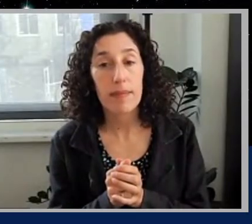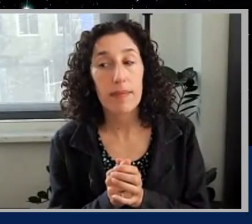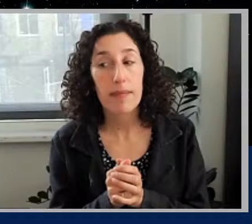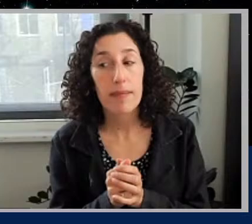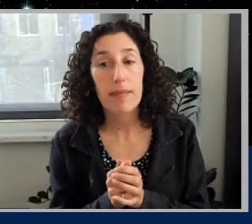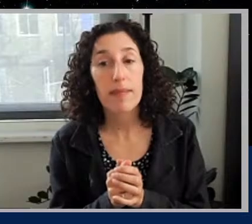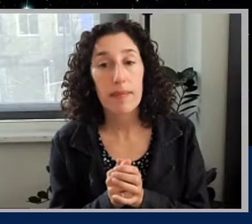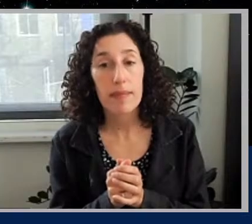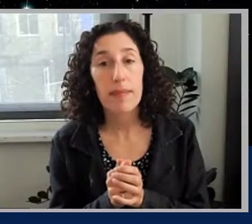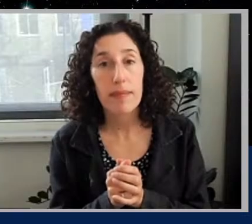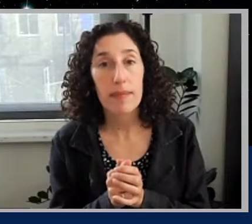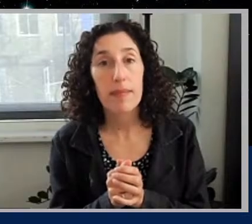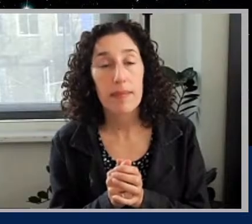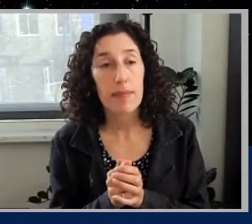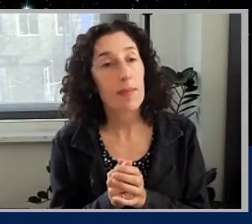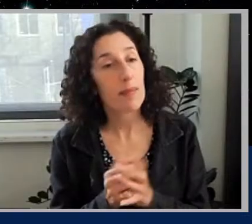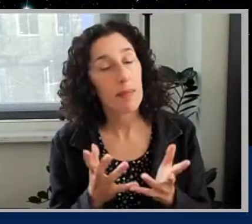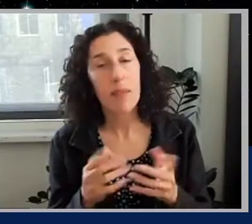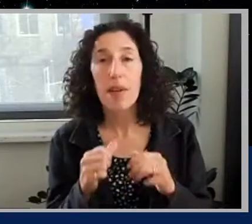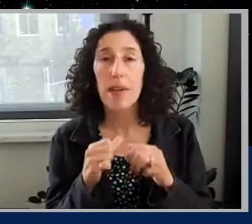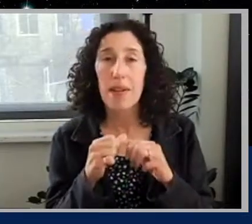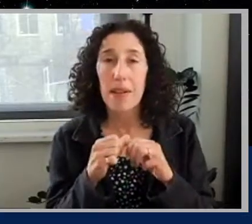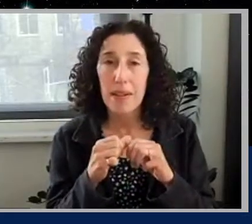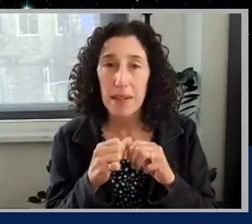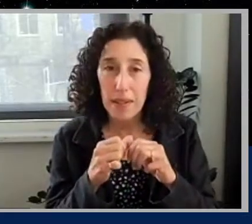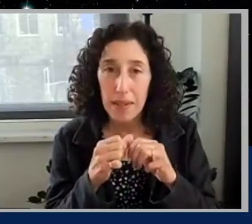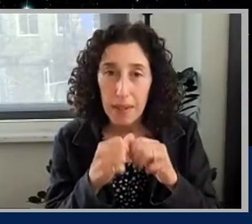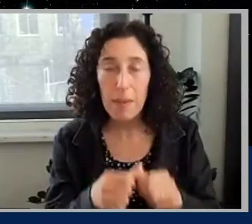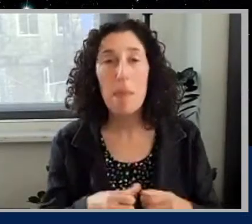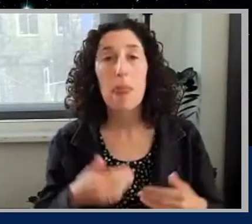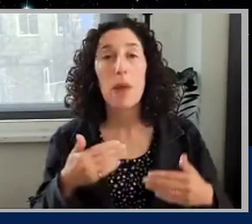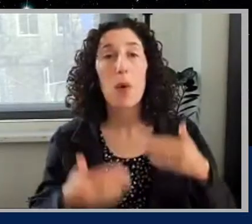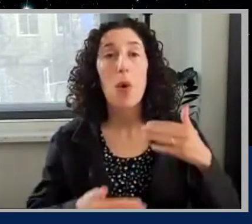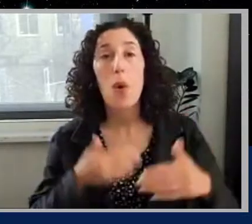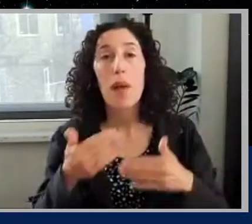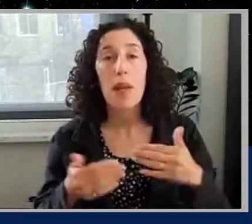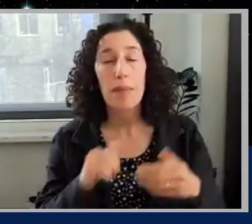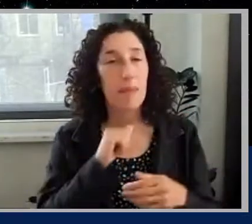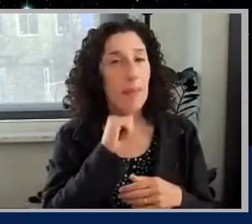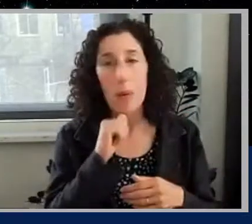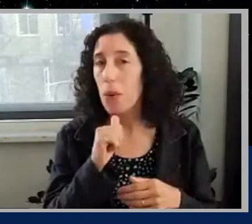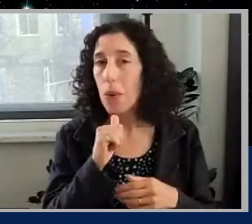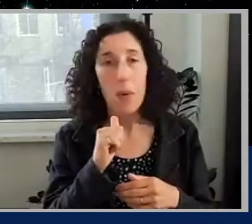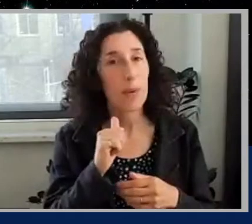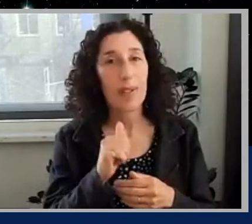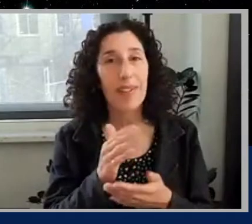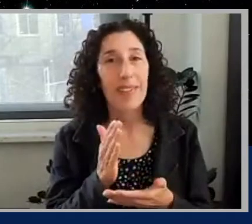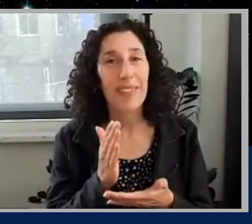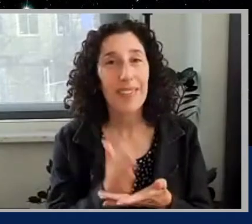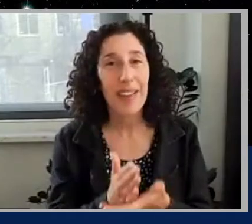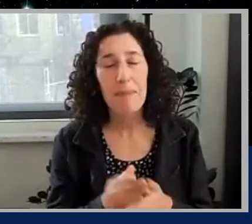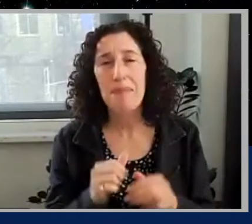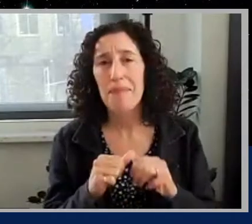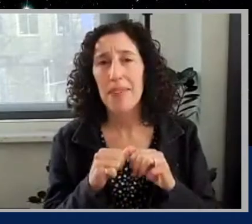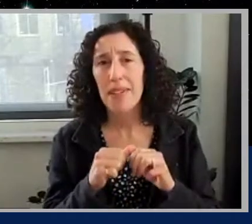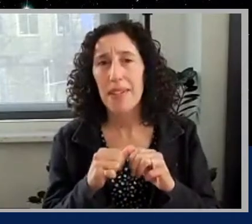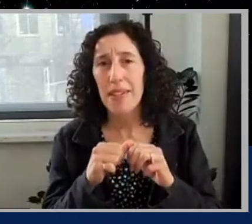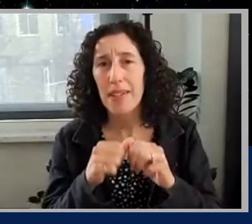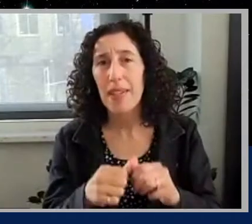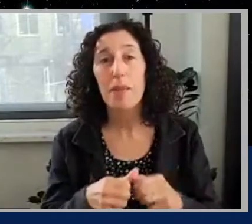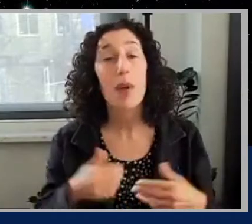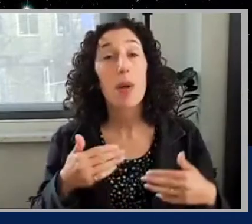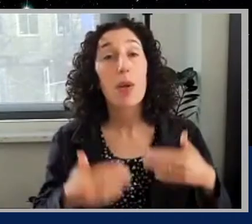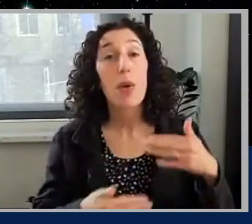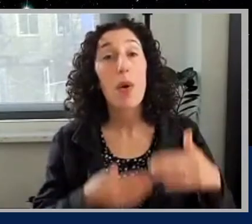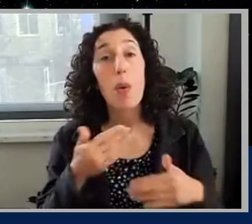doing it, right? Because it's like you get hooked once you start, you can't just then stop. And I so appreciate